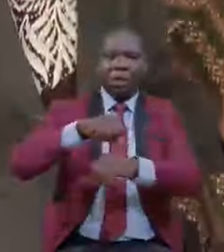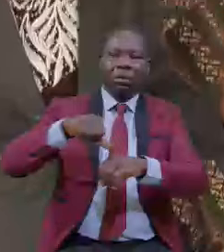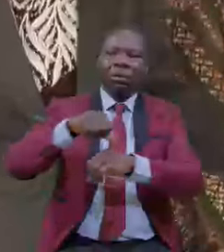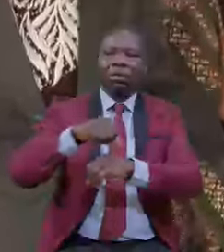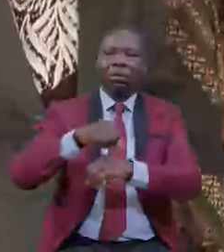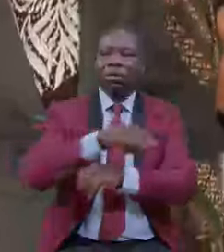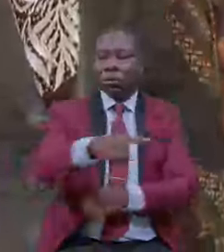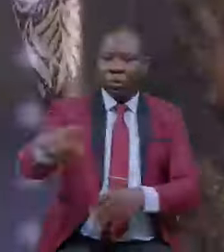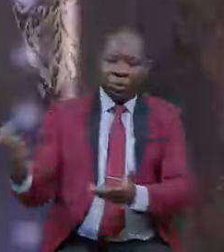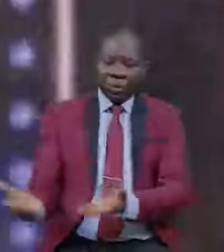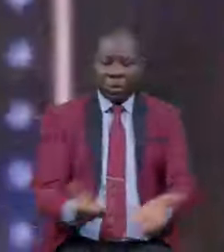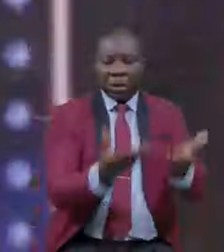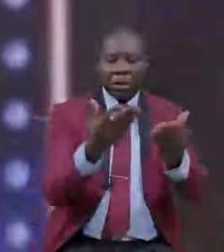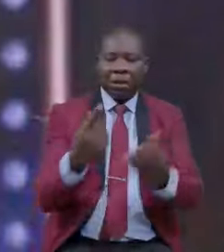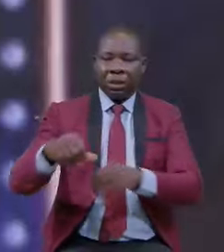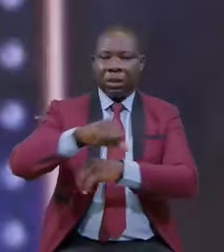anointing.